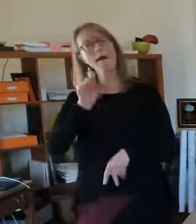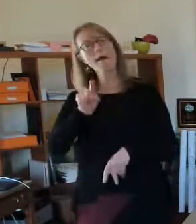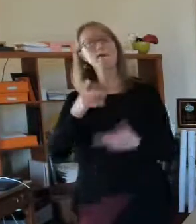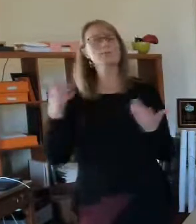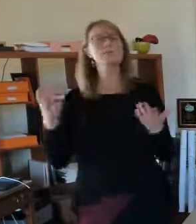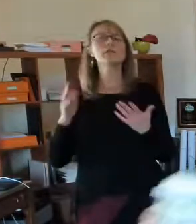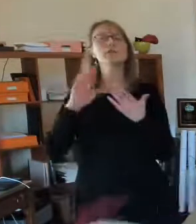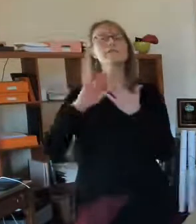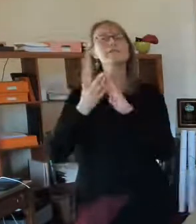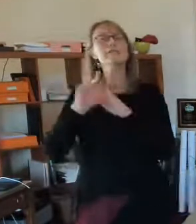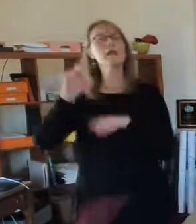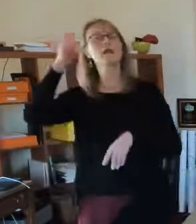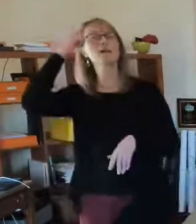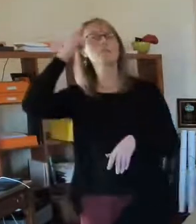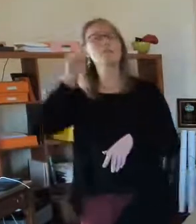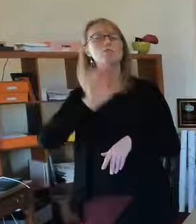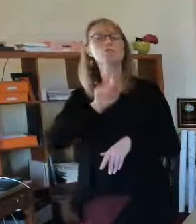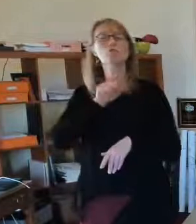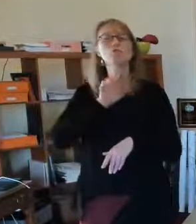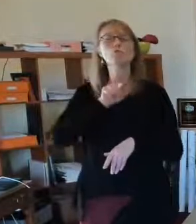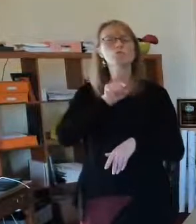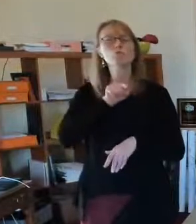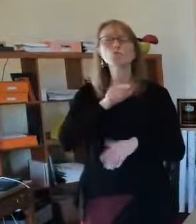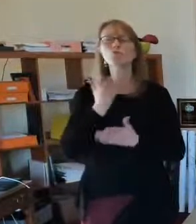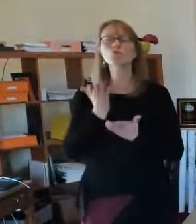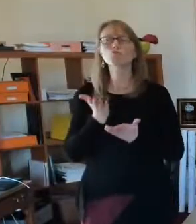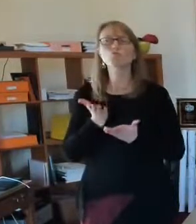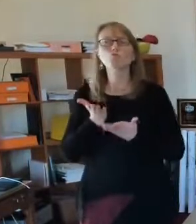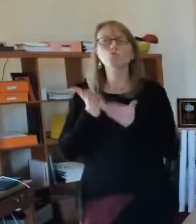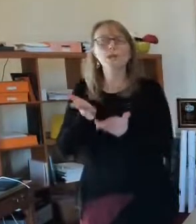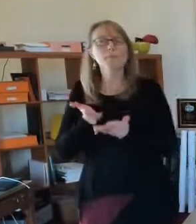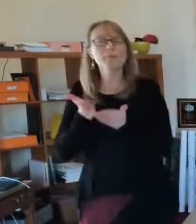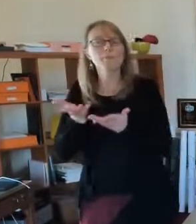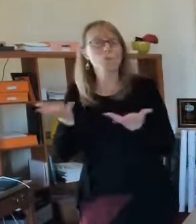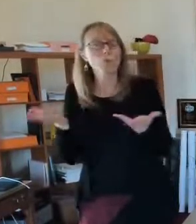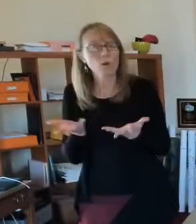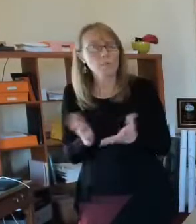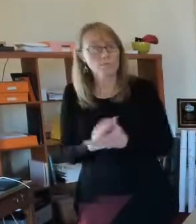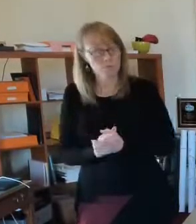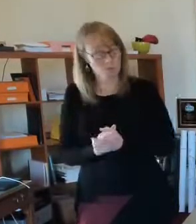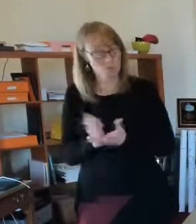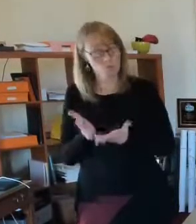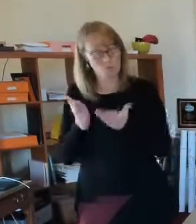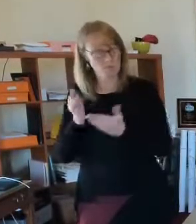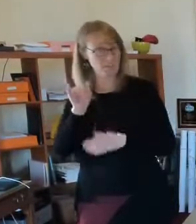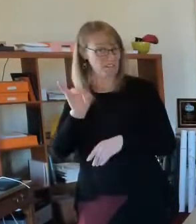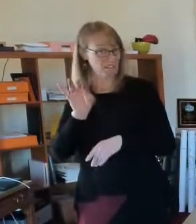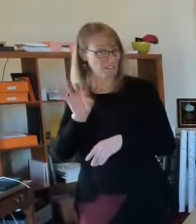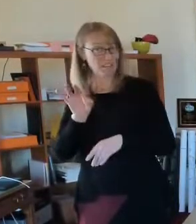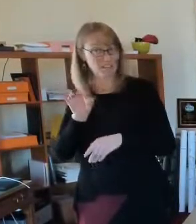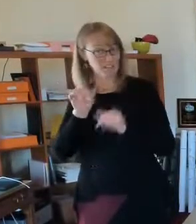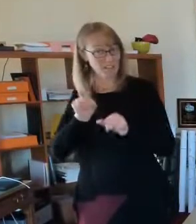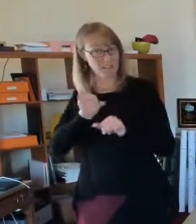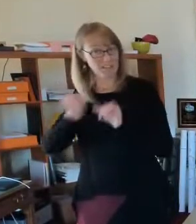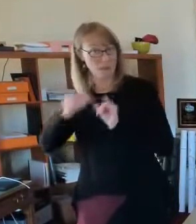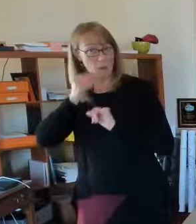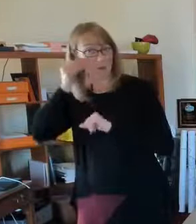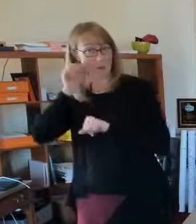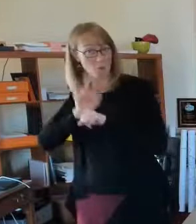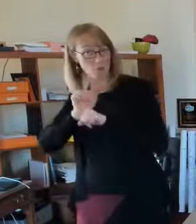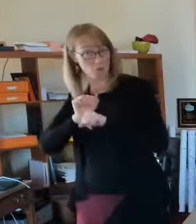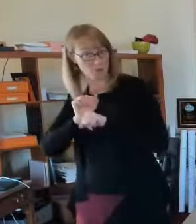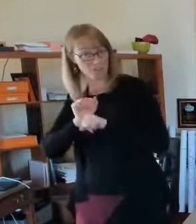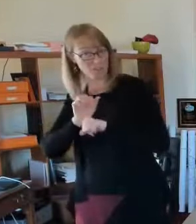community. What is the current recommendation for people? Is it to work at home if you possibly can? Work from home if you